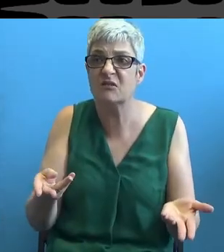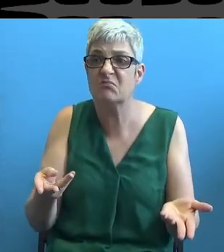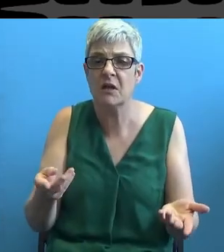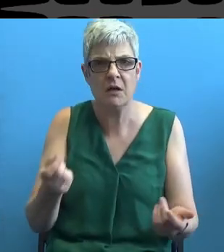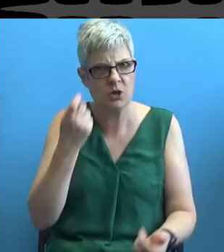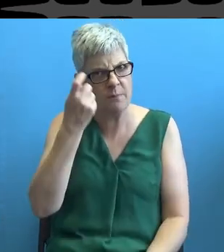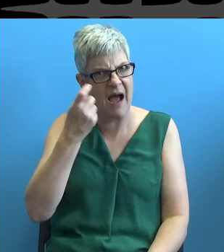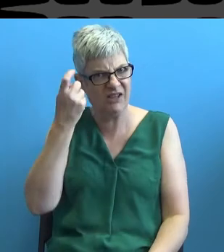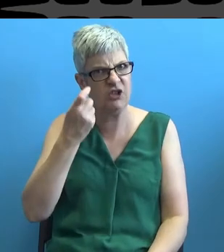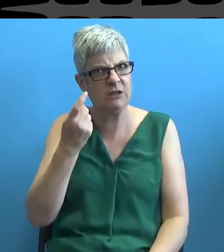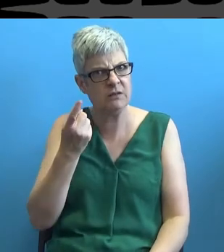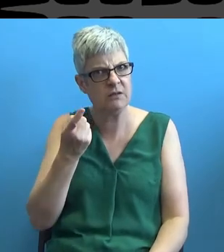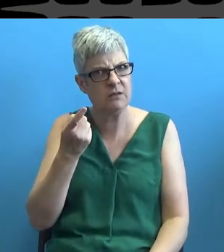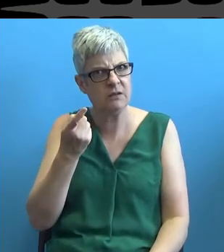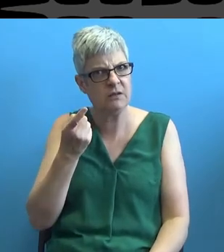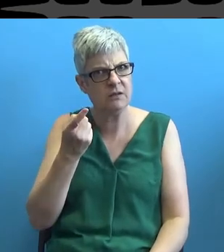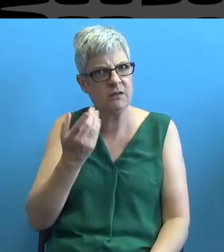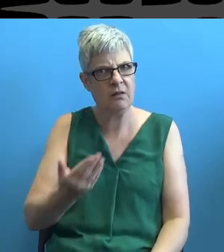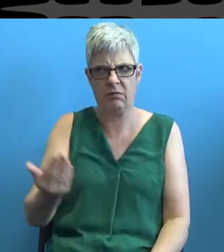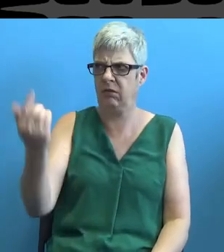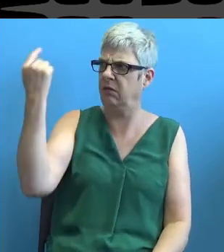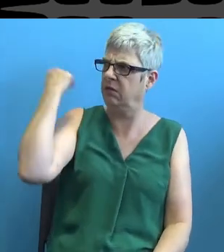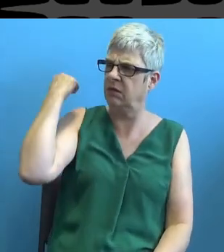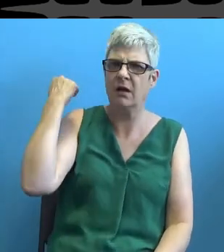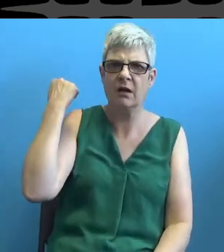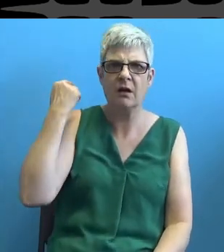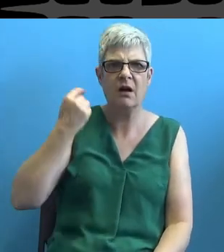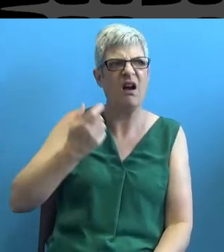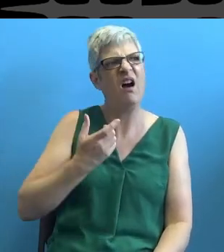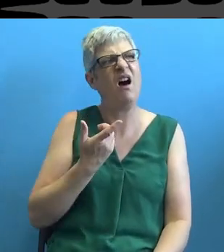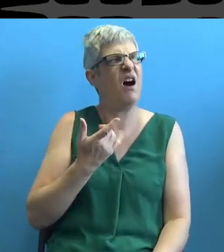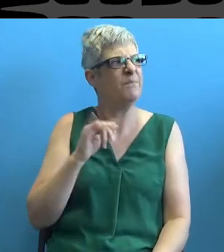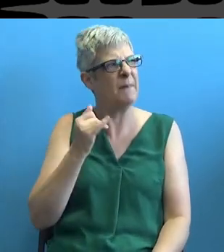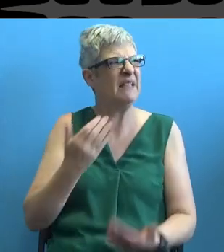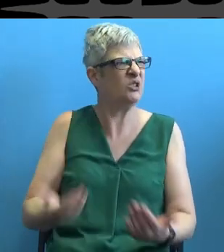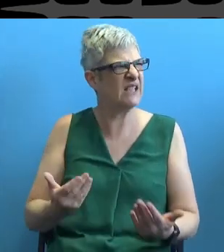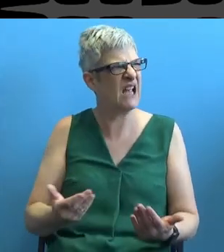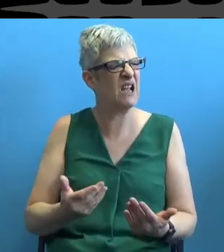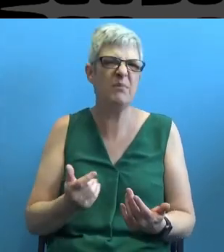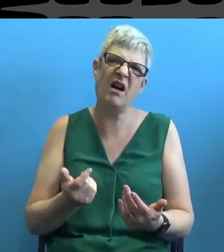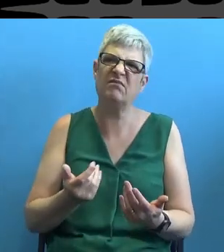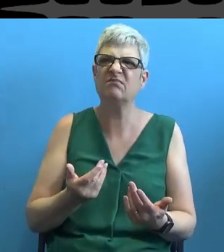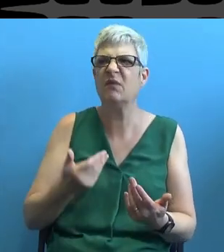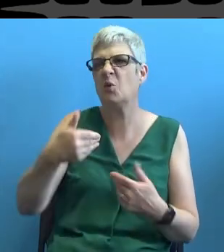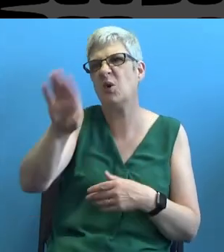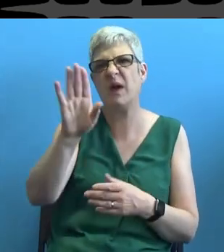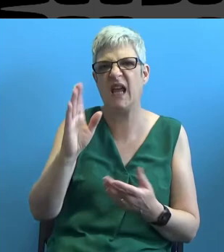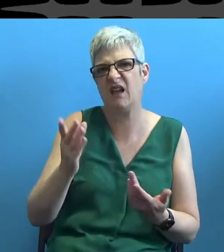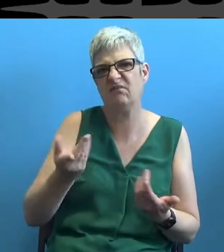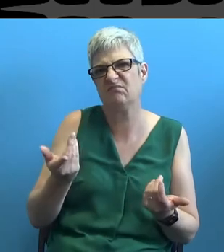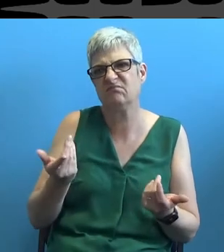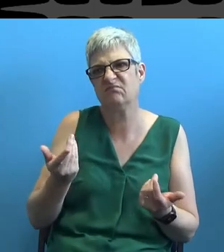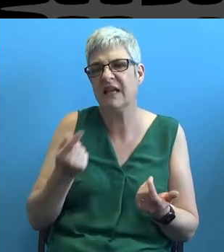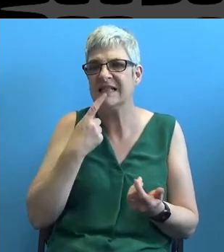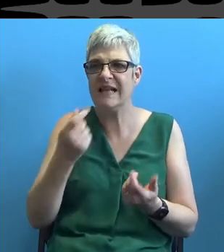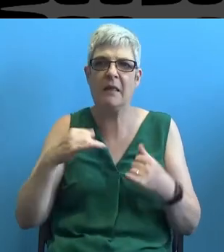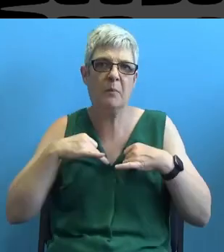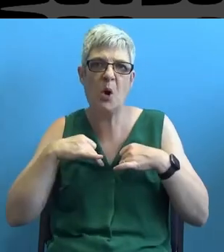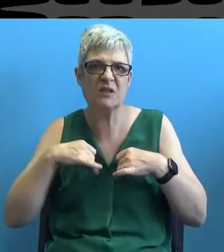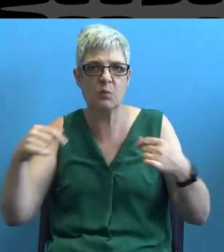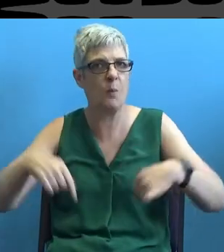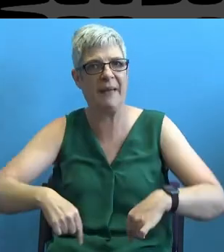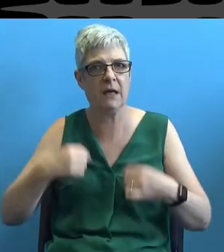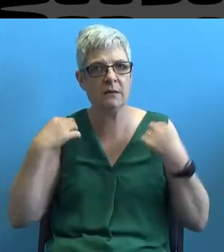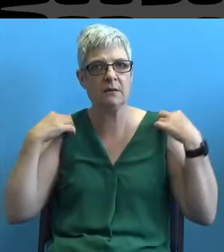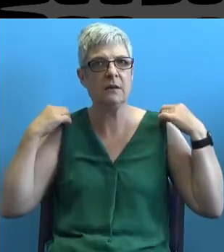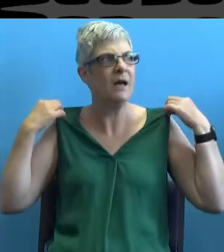Can you imagine them having those kind of conversations? Oh, well, I'll maybe do it today, but I'm going away for the next few days. Tell the boss I won't be